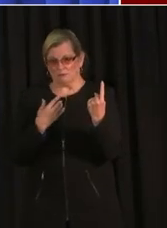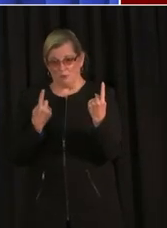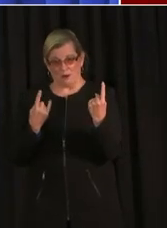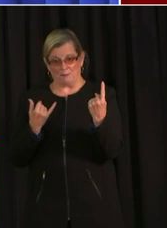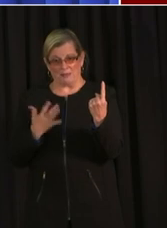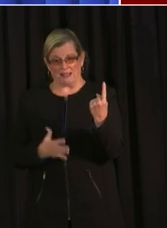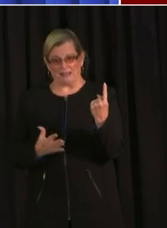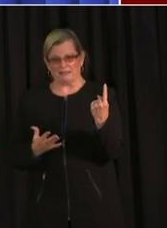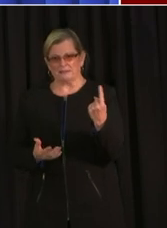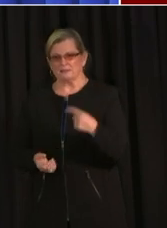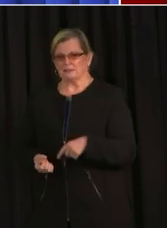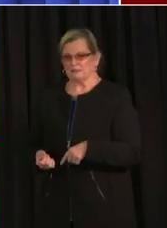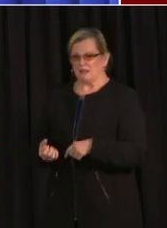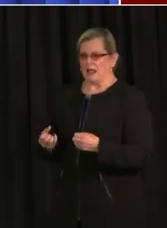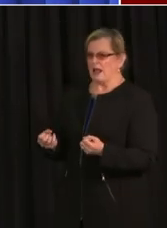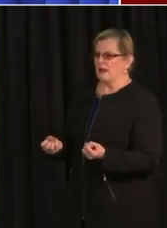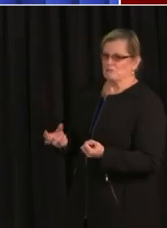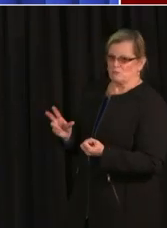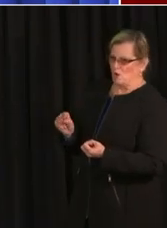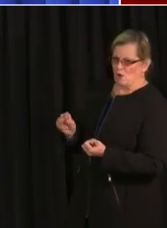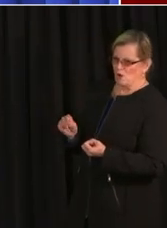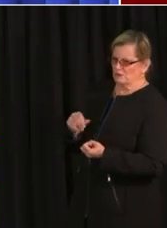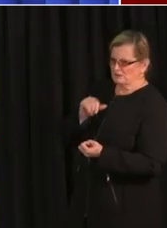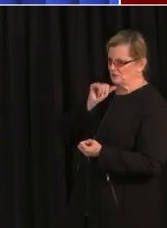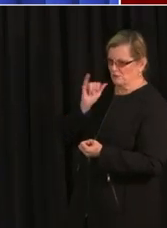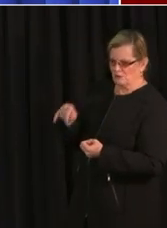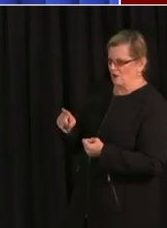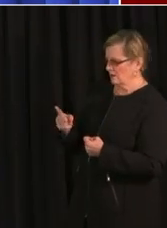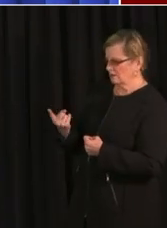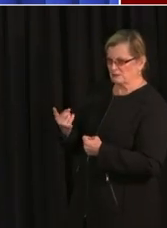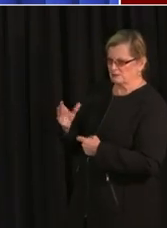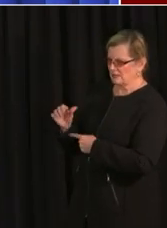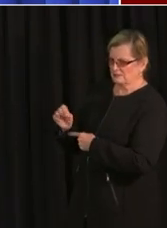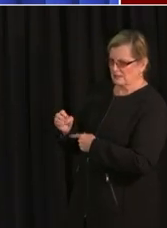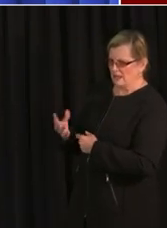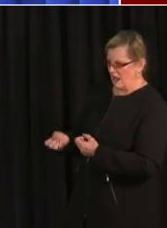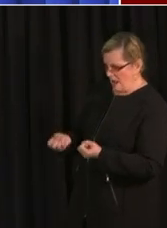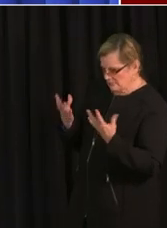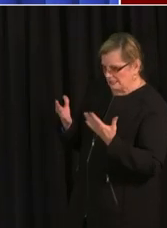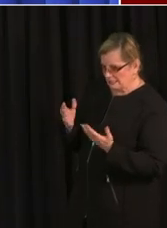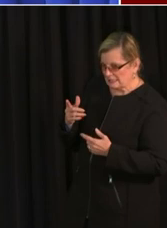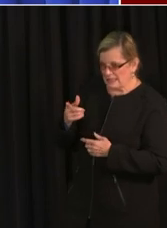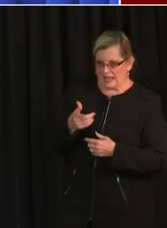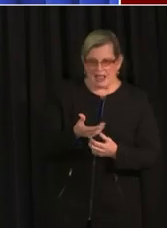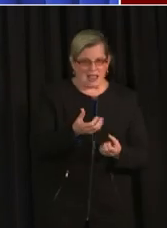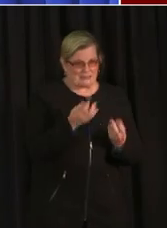us how many cases? It's not the only case. How many cases has the team reported?